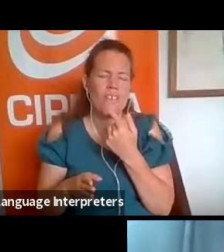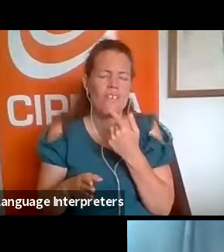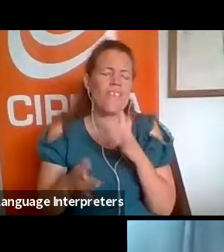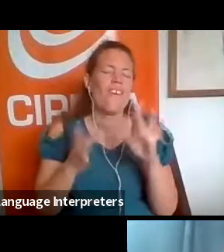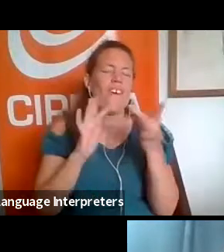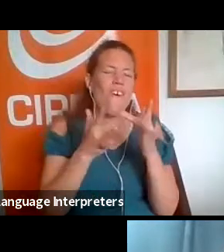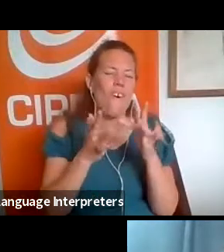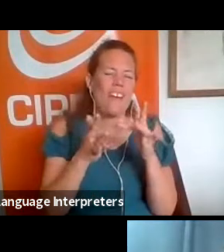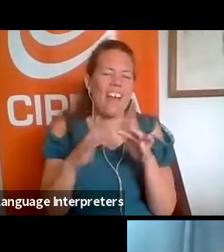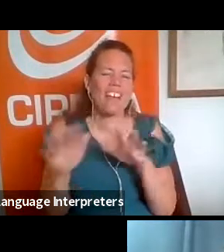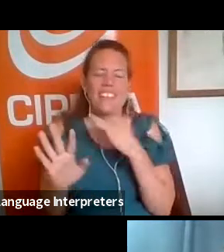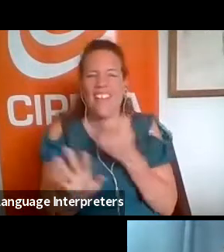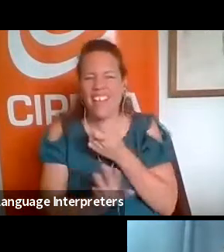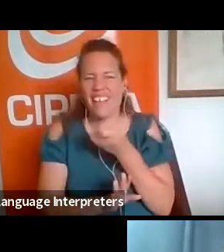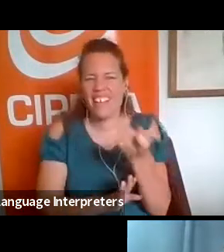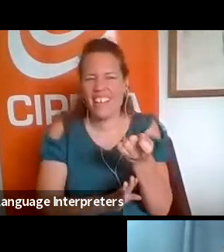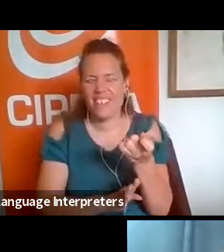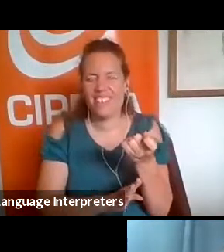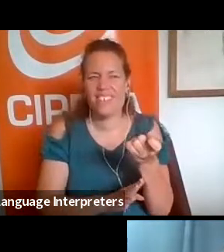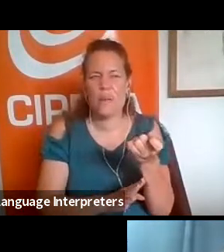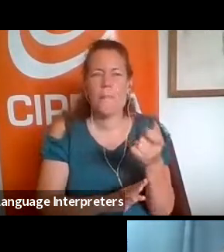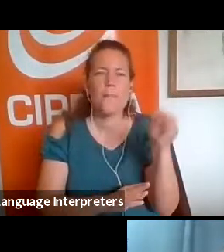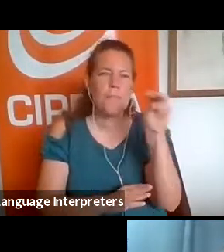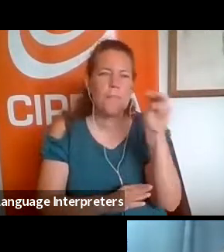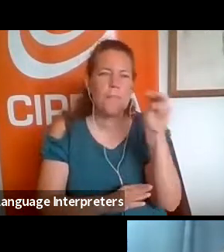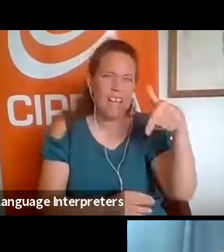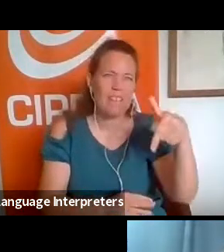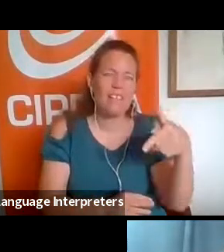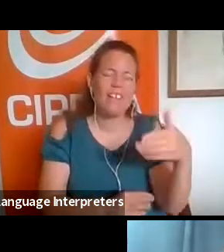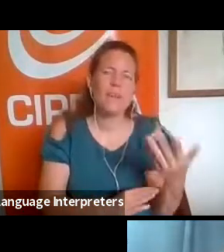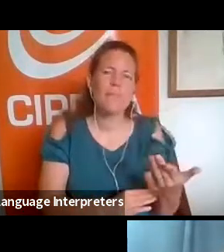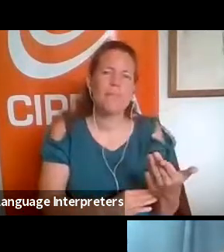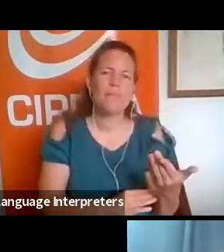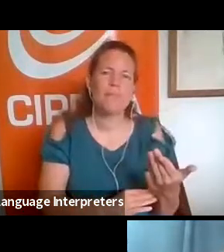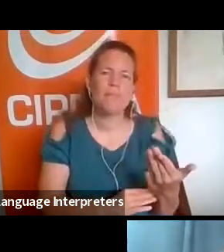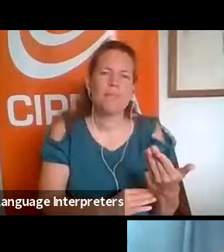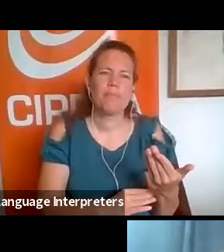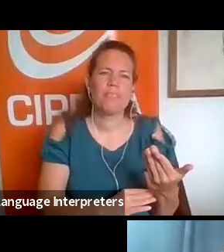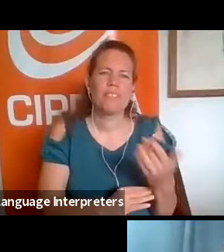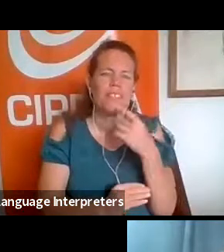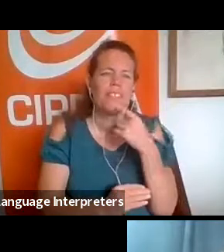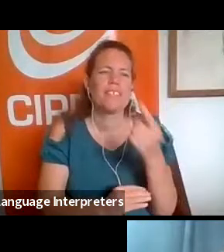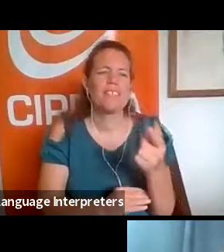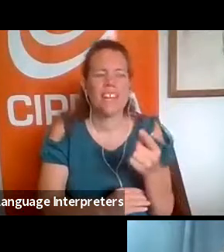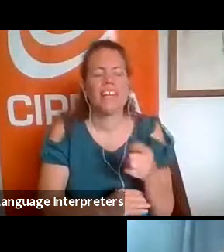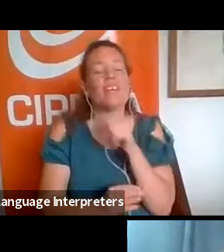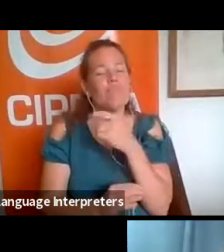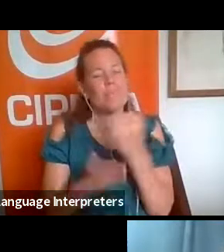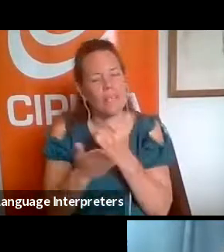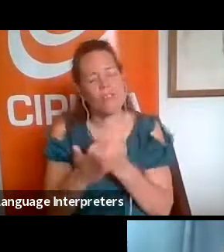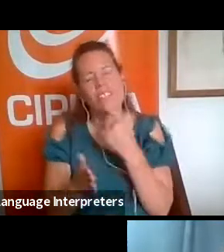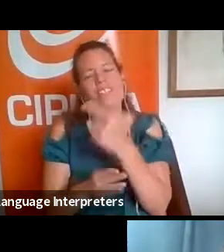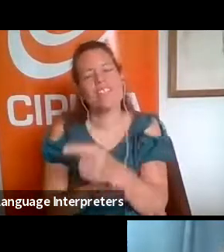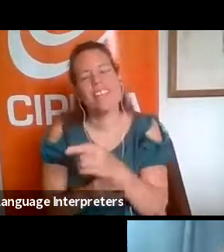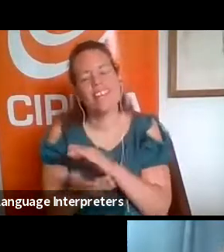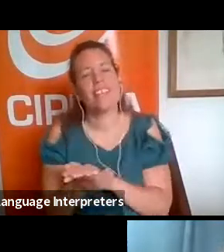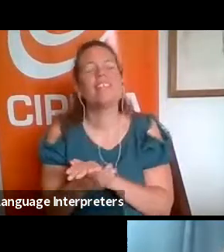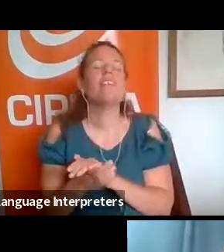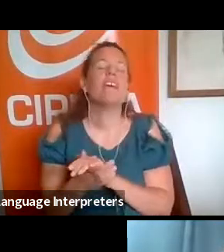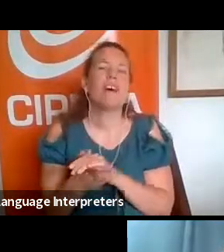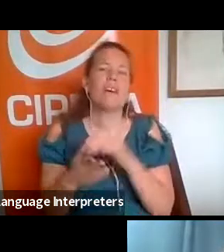like, the president is dead when it was not true. So the president did say